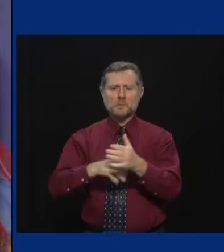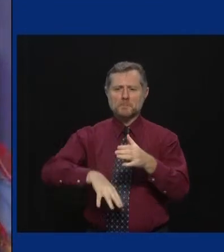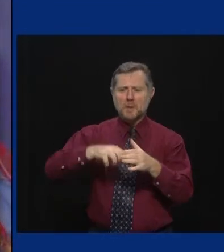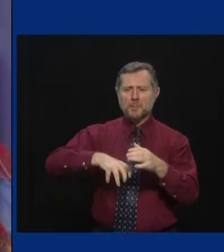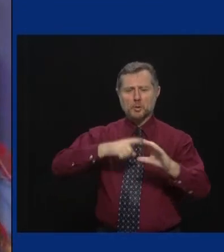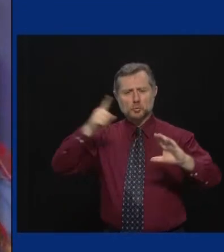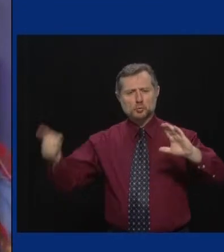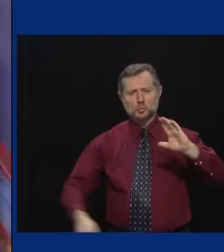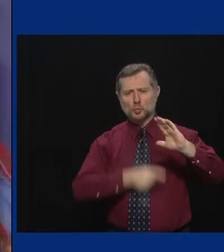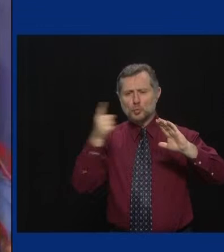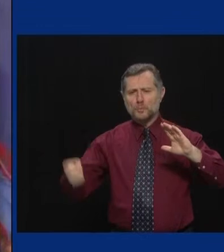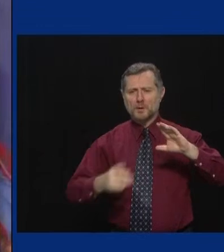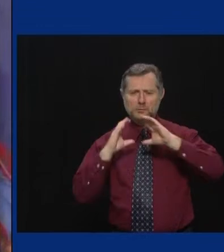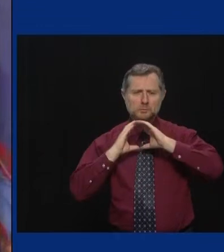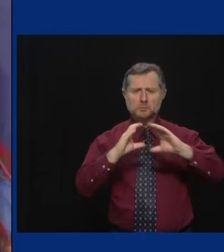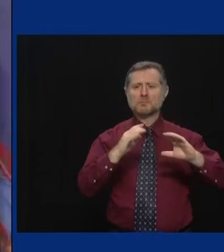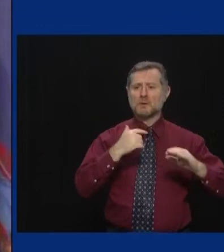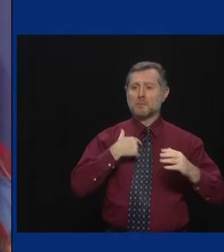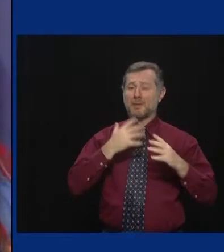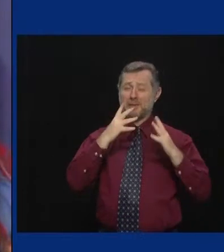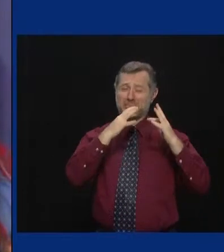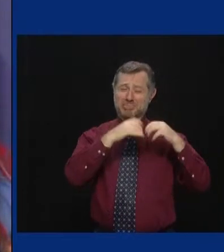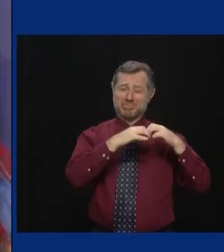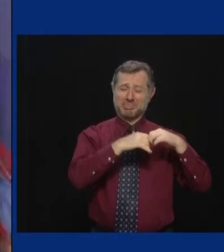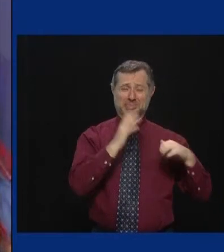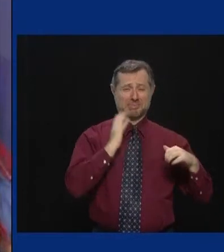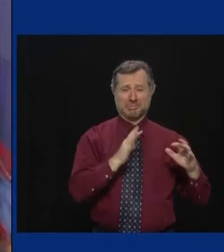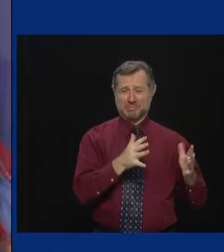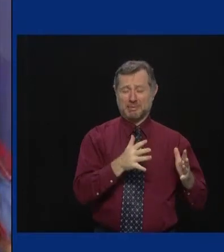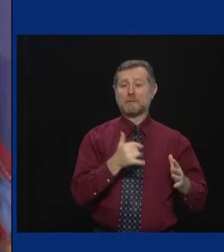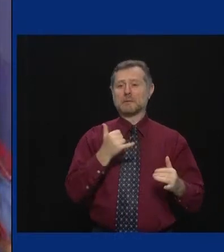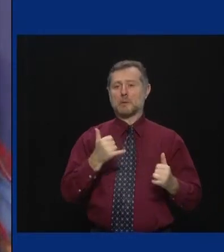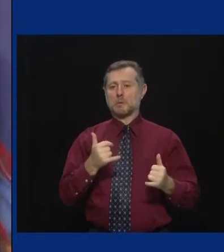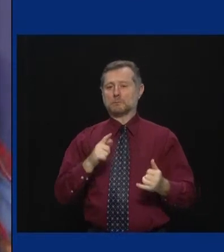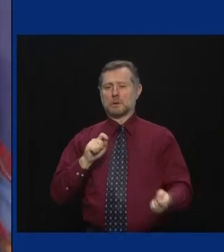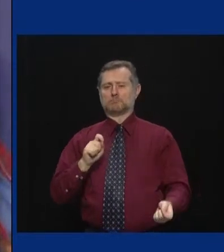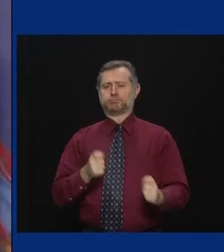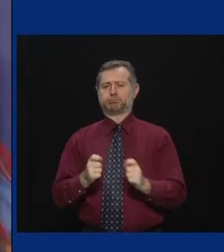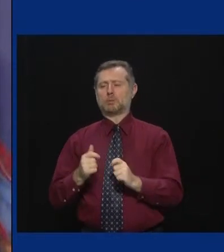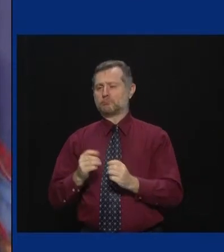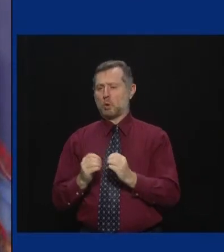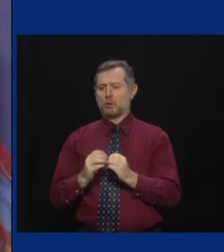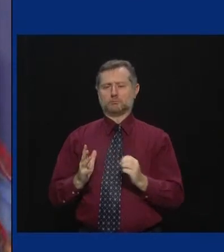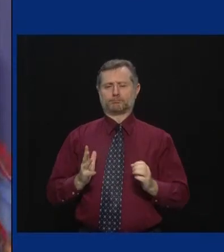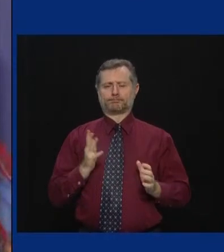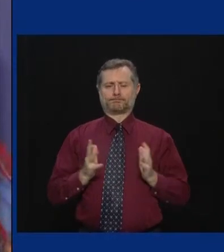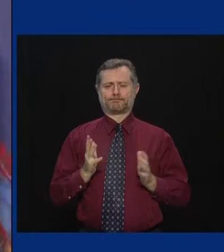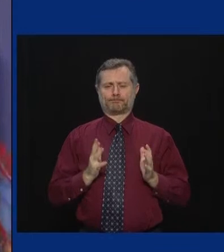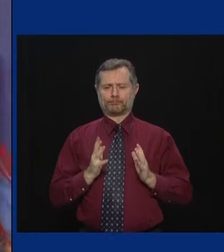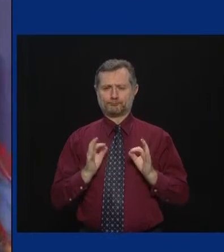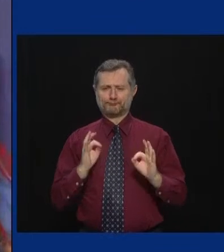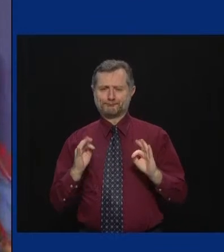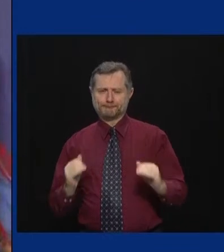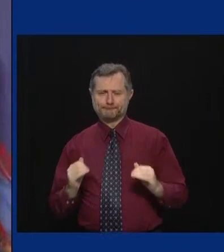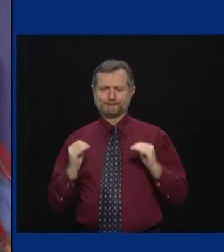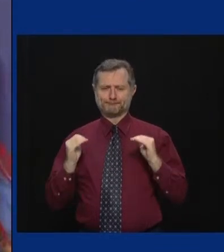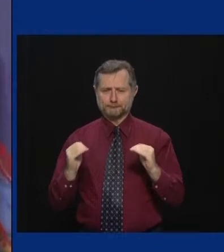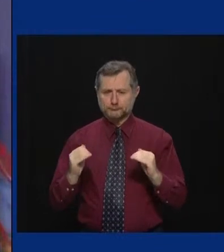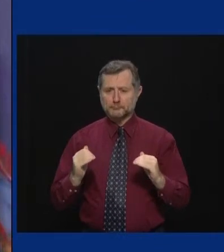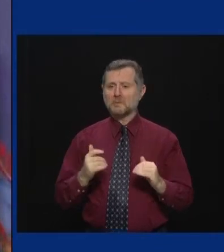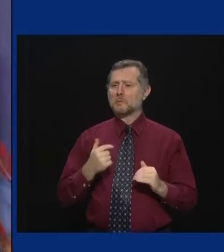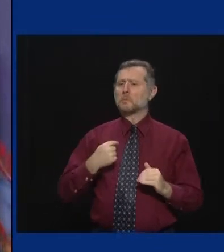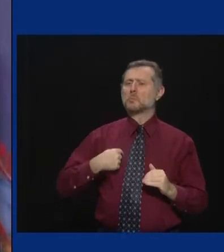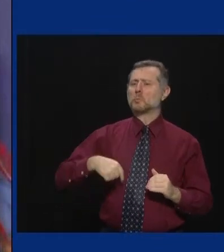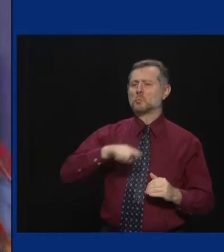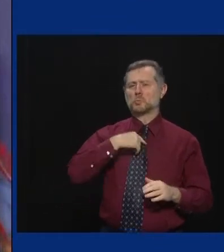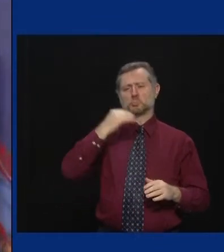time to retool these pumps, and we got it done in this decade. We also said that we have to do more to digitize.